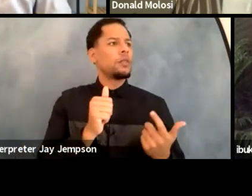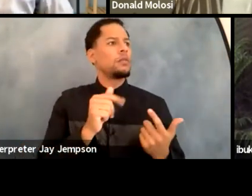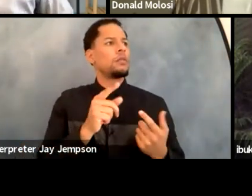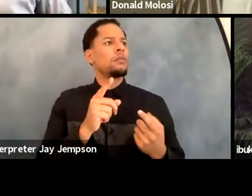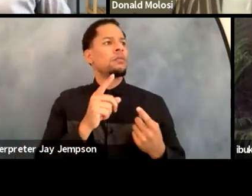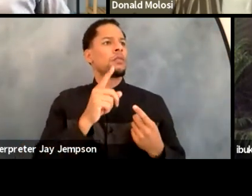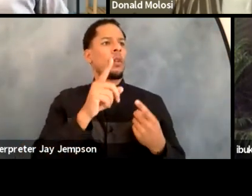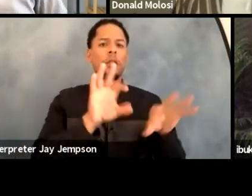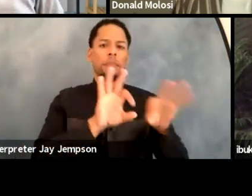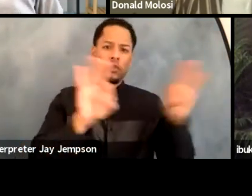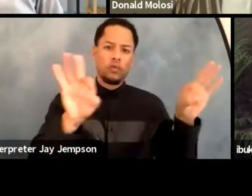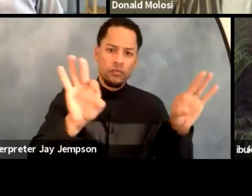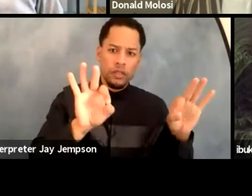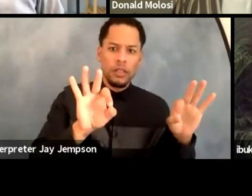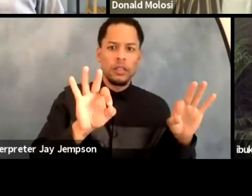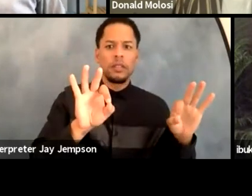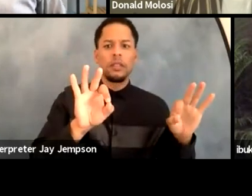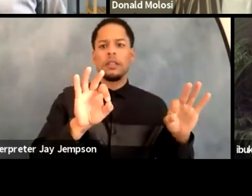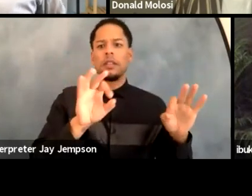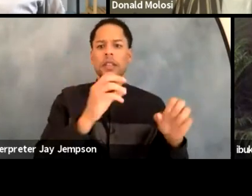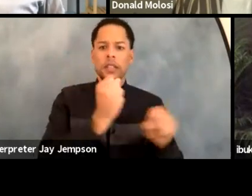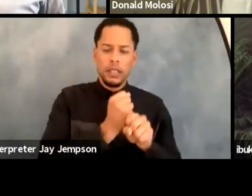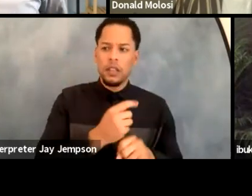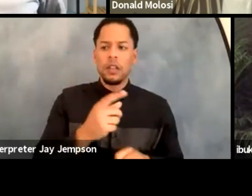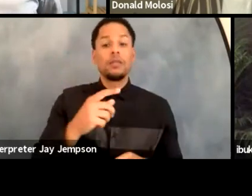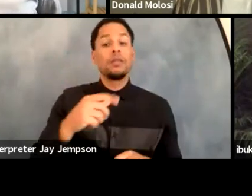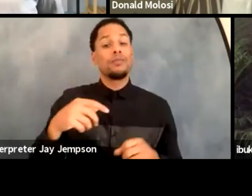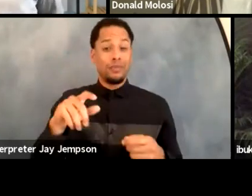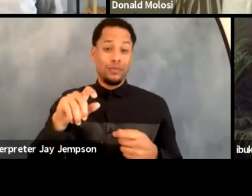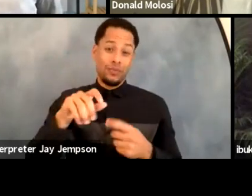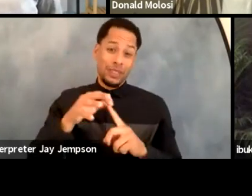of trying to catch up, especially in South Africa, you know, because